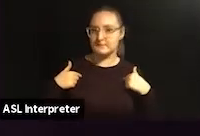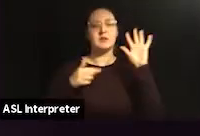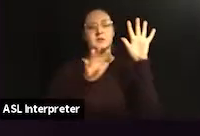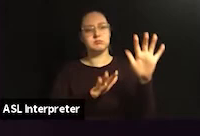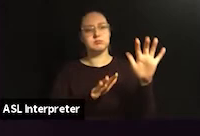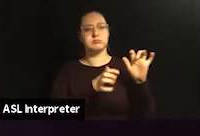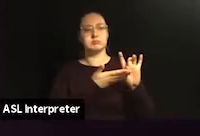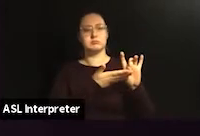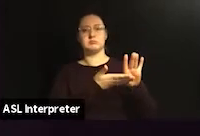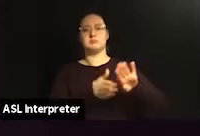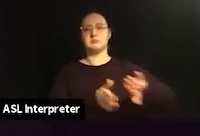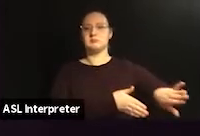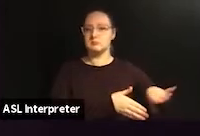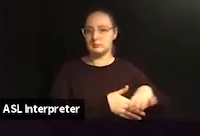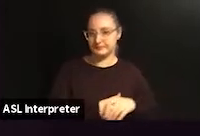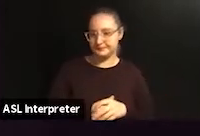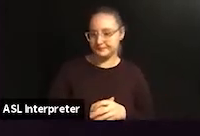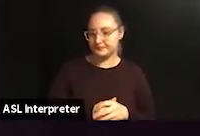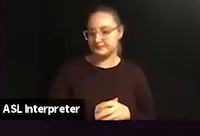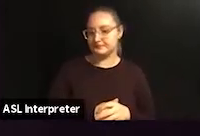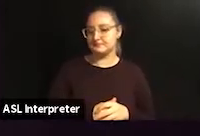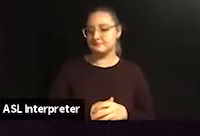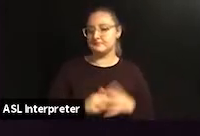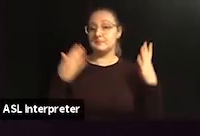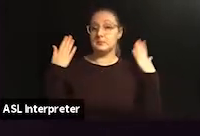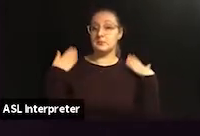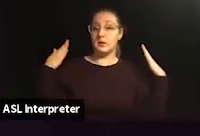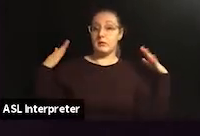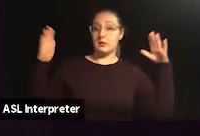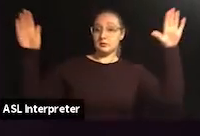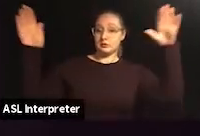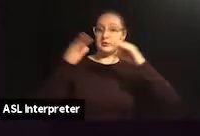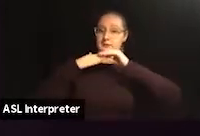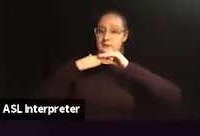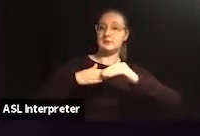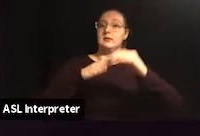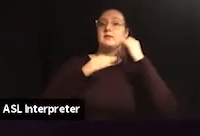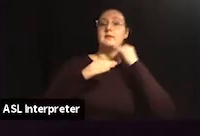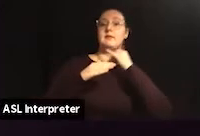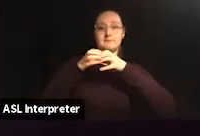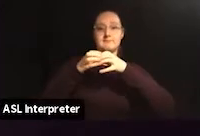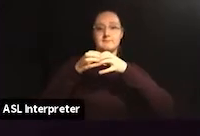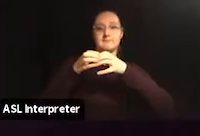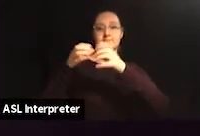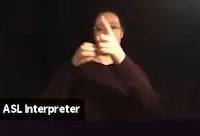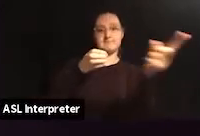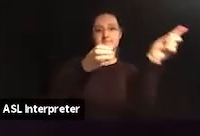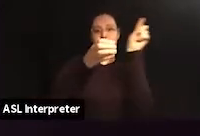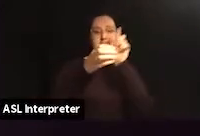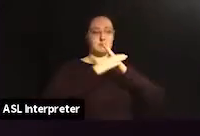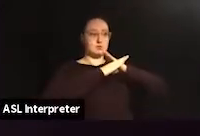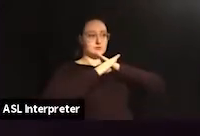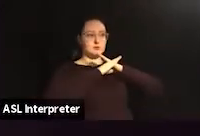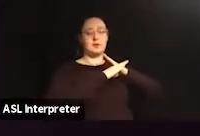drivers." The angel of God who was going before the Israelite army moved and went behind them.